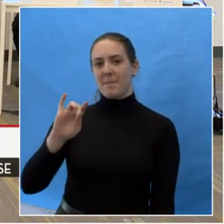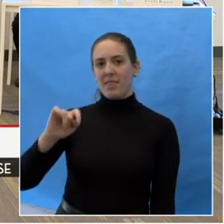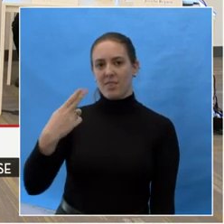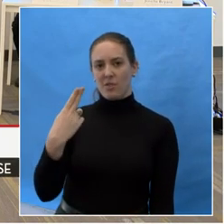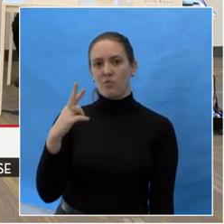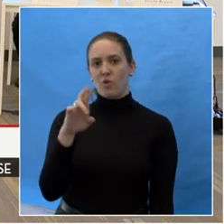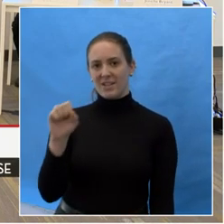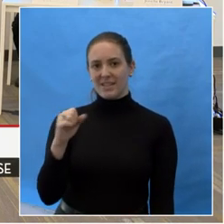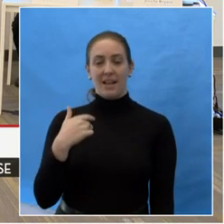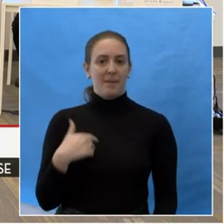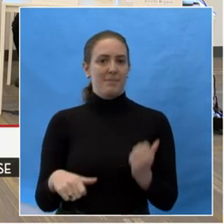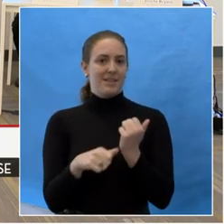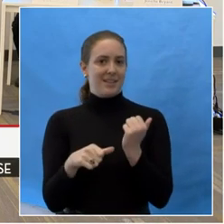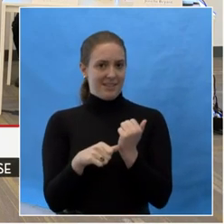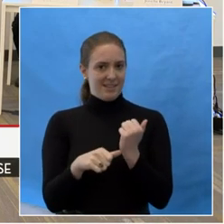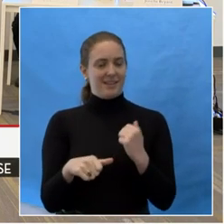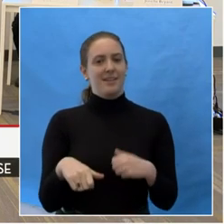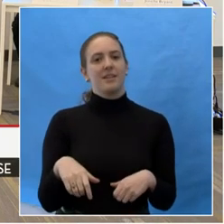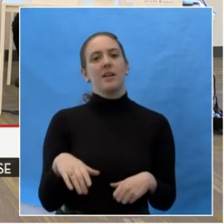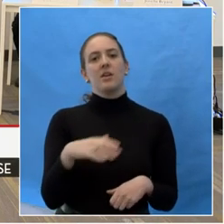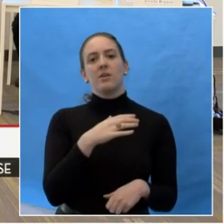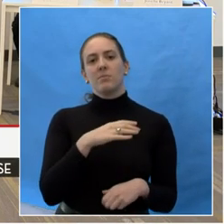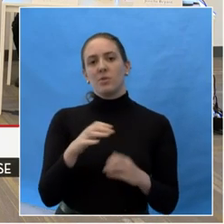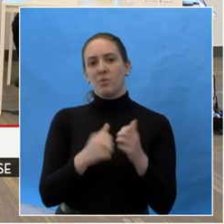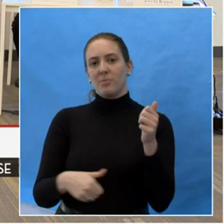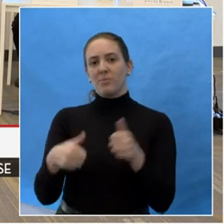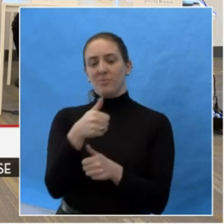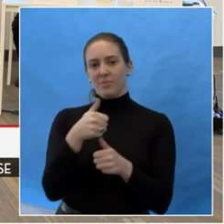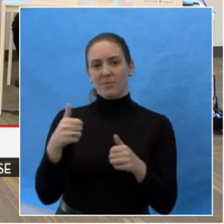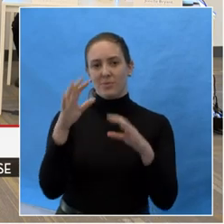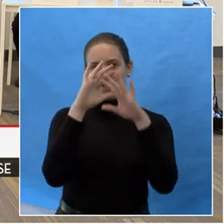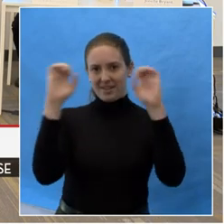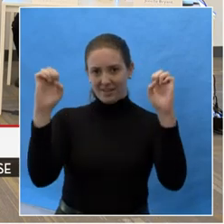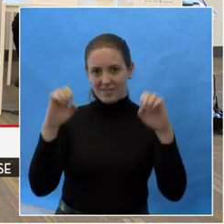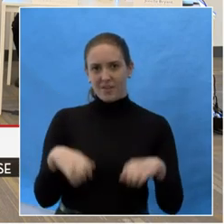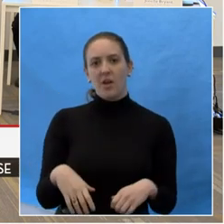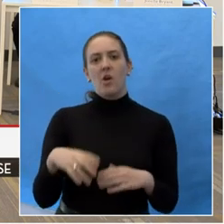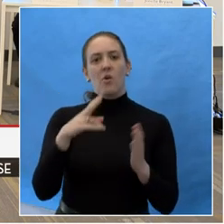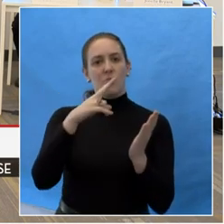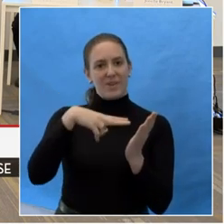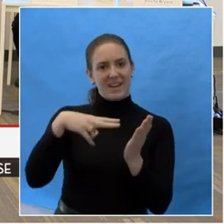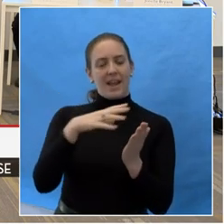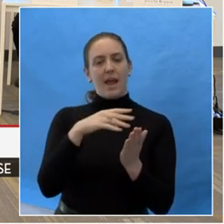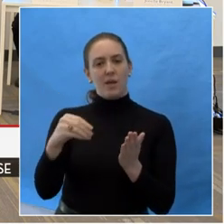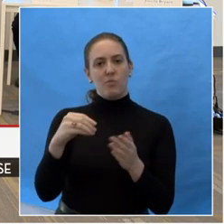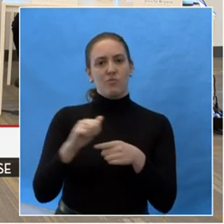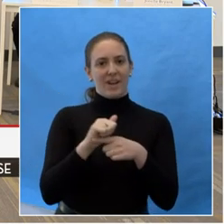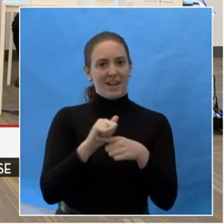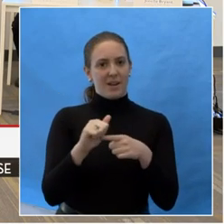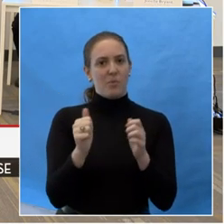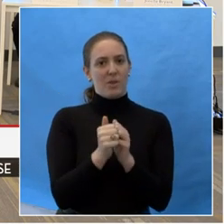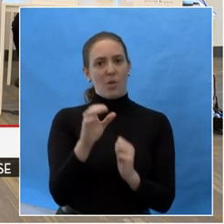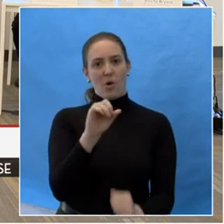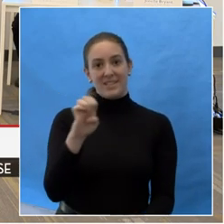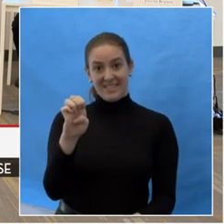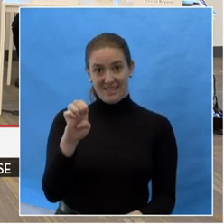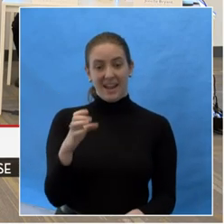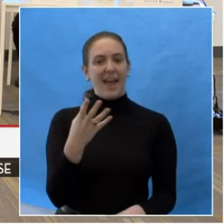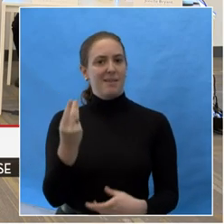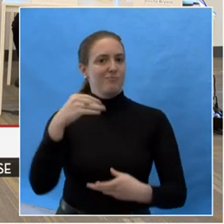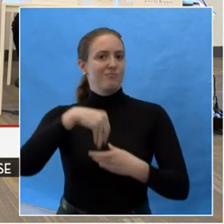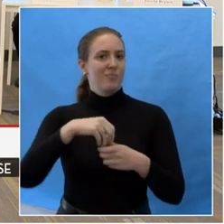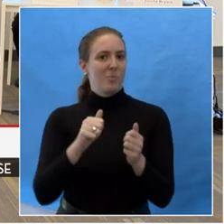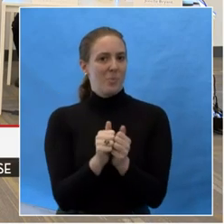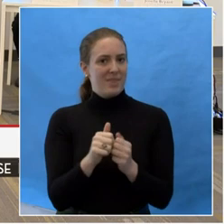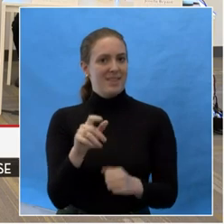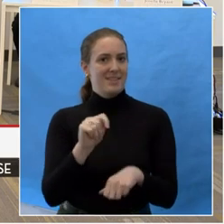Assistant Superintendent of Teaching and Learning at OSSE. I was also proud to serve as a member of the Early Literacy Education Task Force,